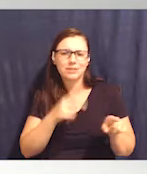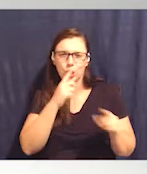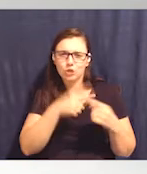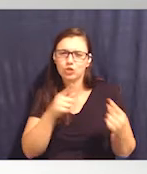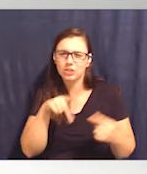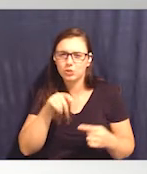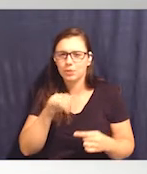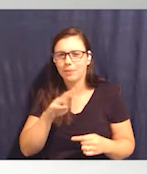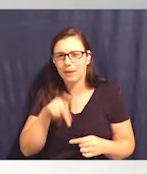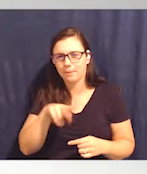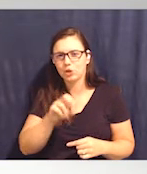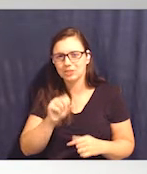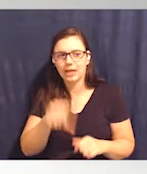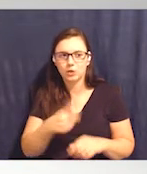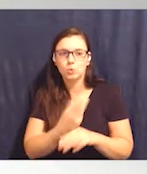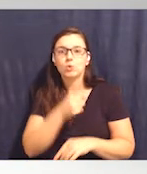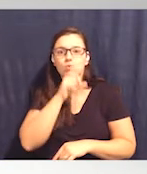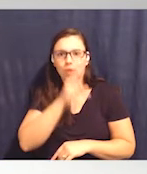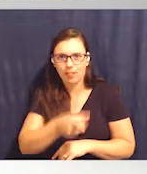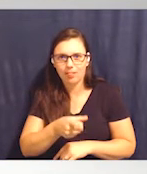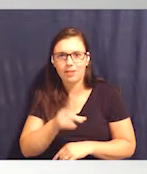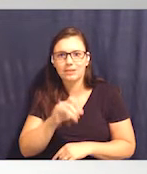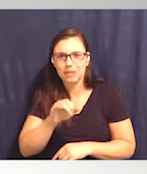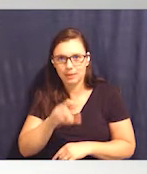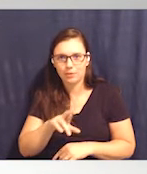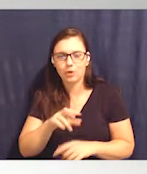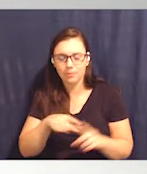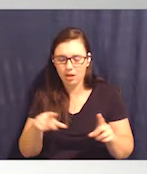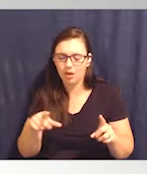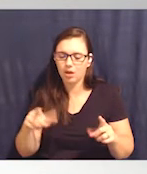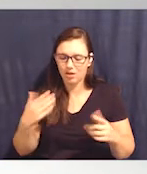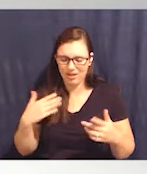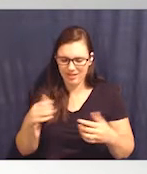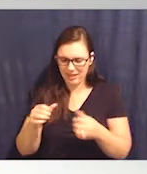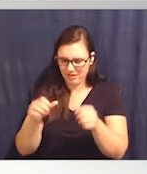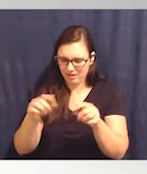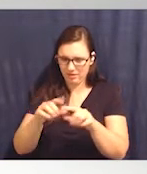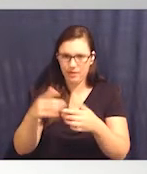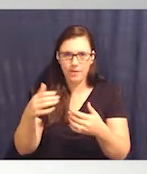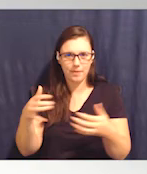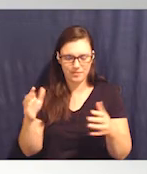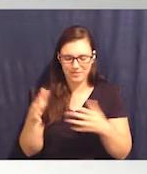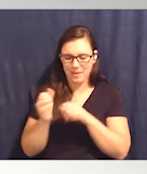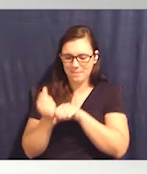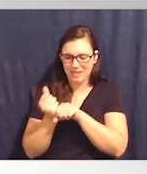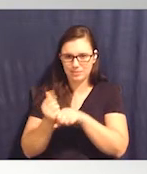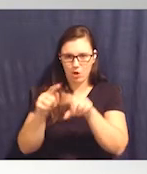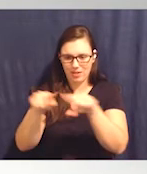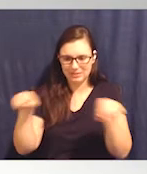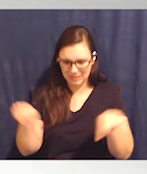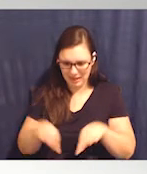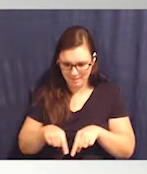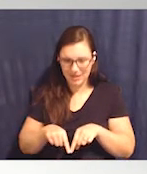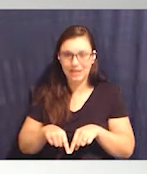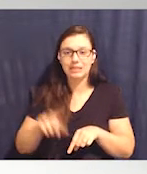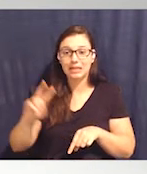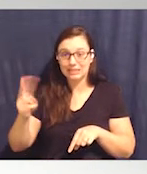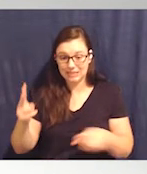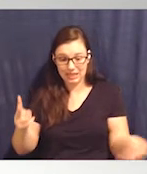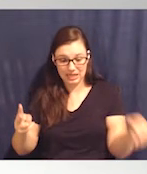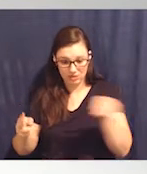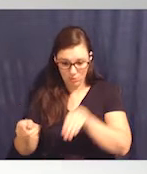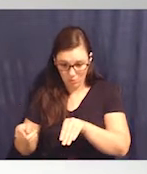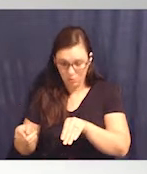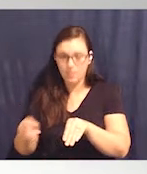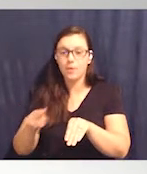like lay the diaper out in the shape of a baseball diamond, bring second base down to home plate, lay the baby on the pitcher's mound, bring third base,